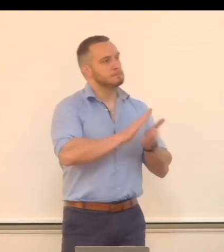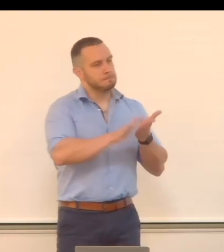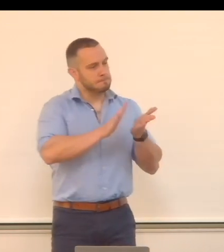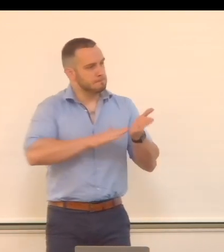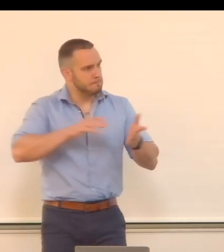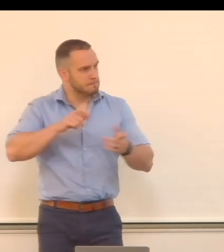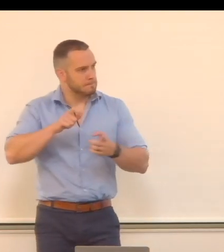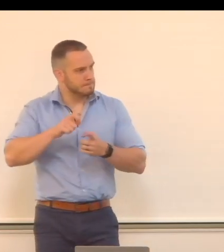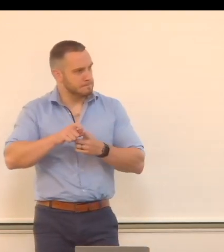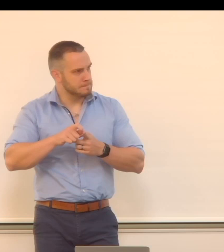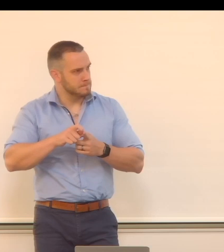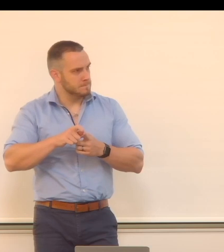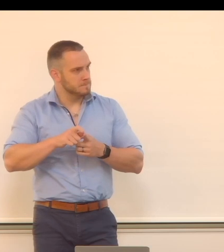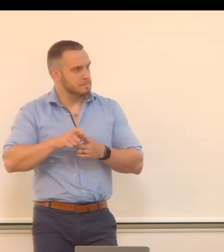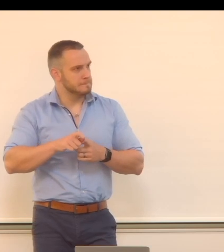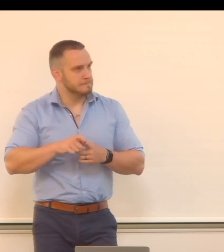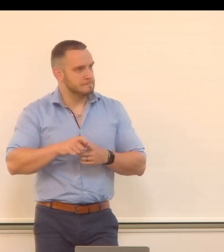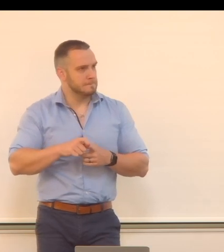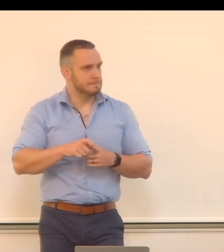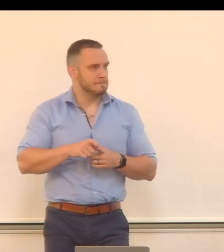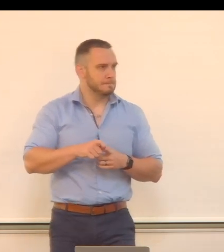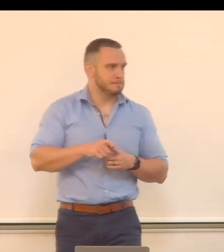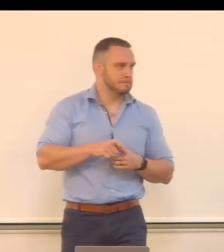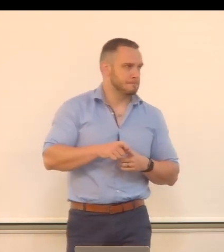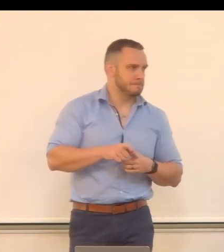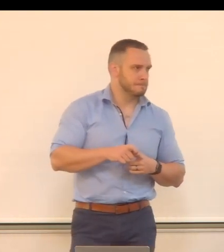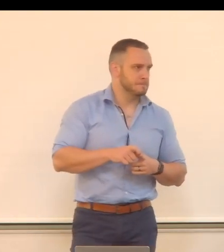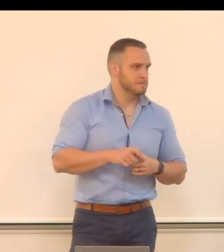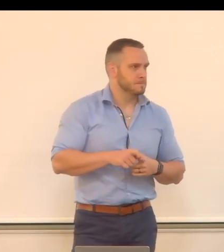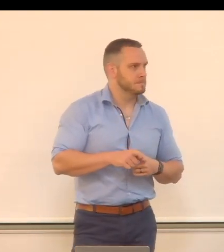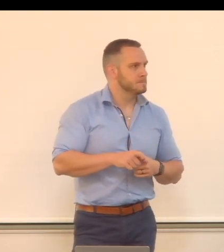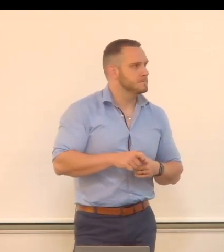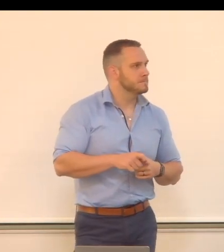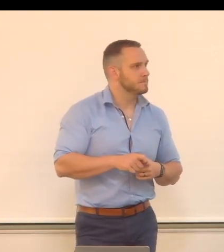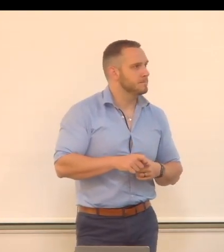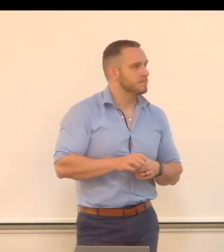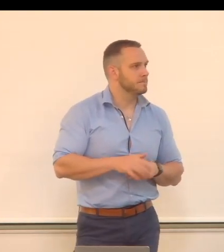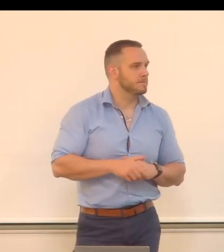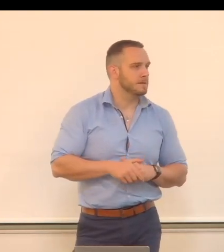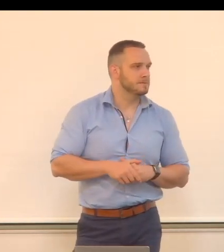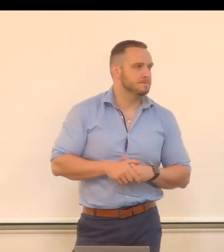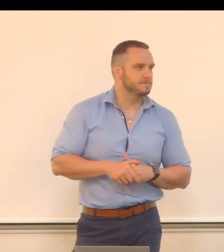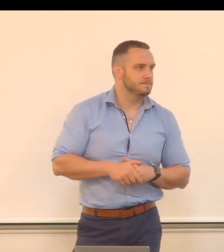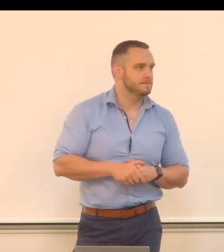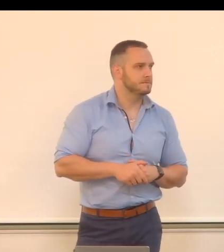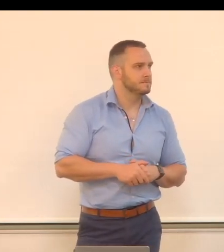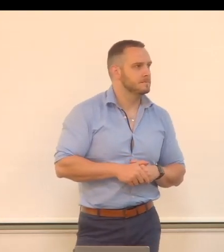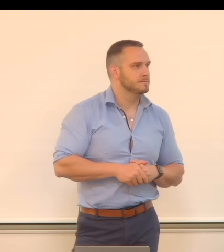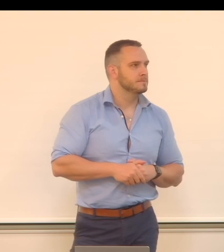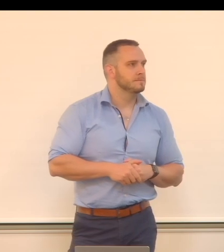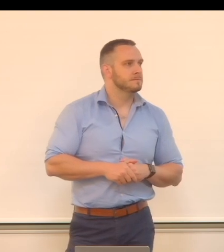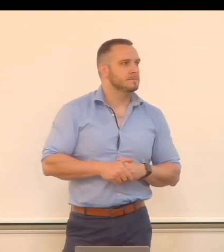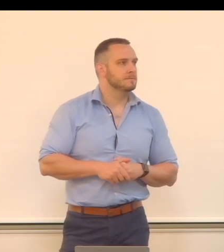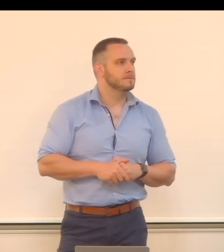no Zoom requirements for Sam's bringing it from that end, I think. Sorry, hey, Bill.